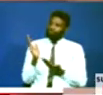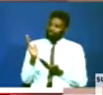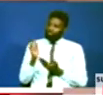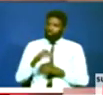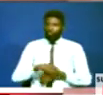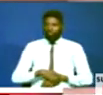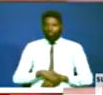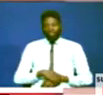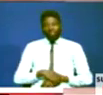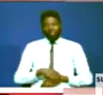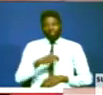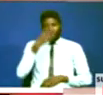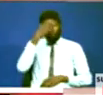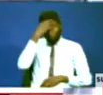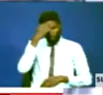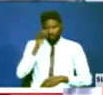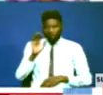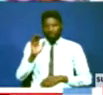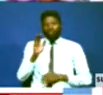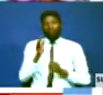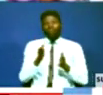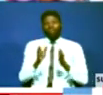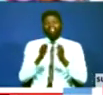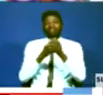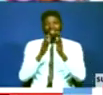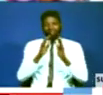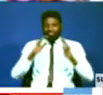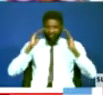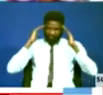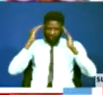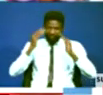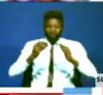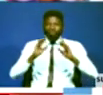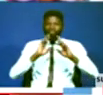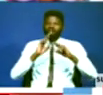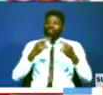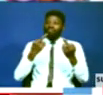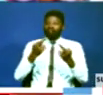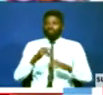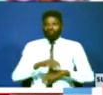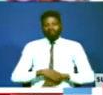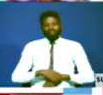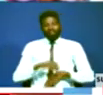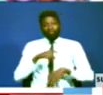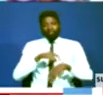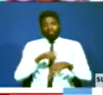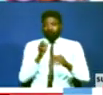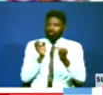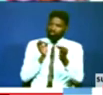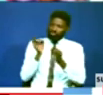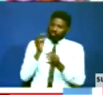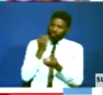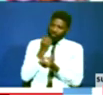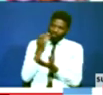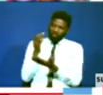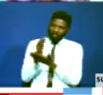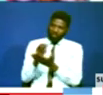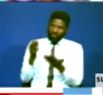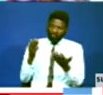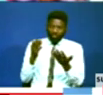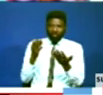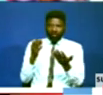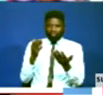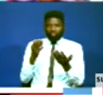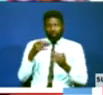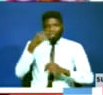Magoha's leadership style was described as results-oriented. When you explained something to George Magoha and